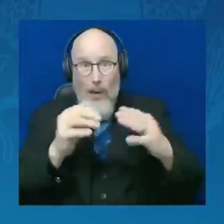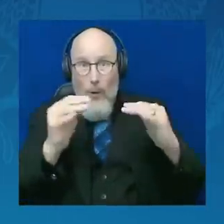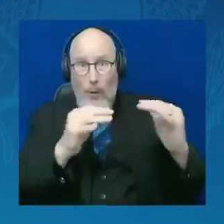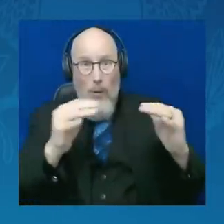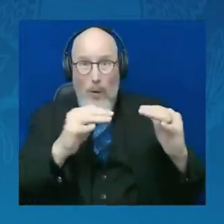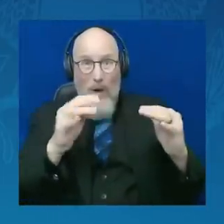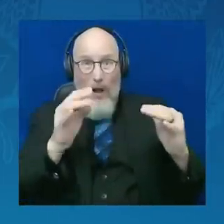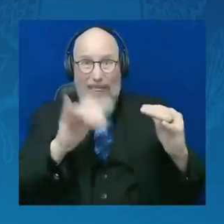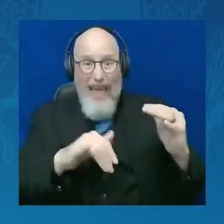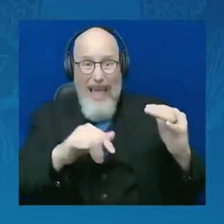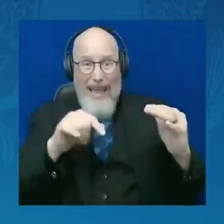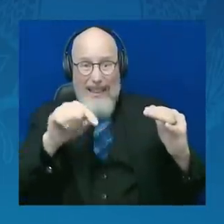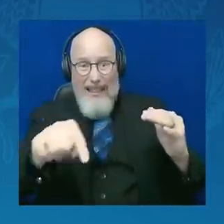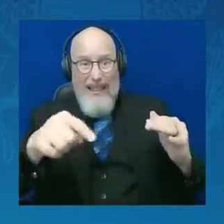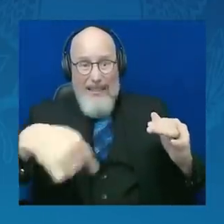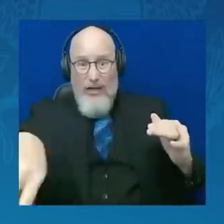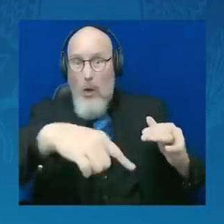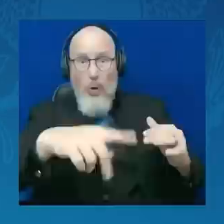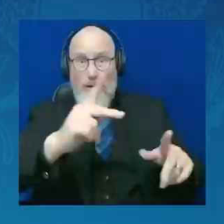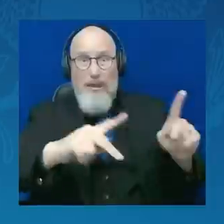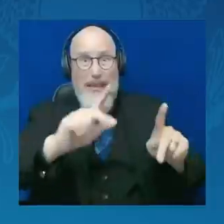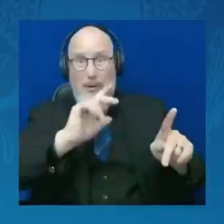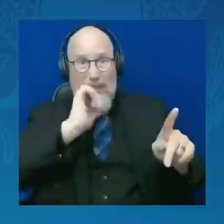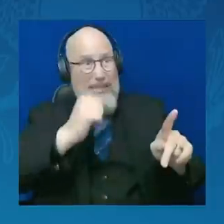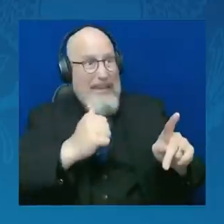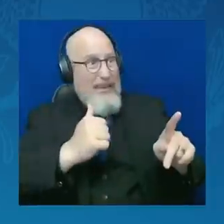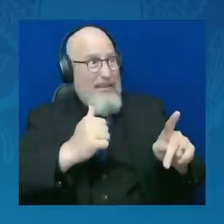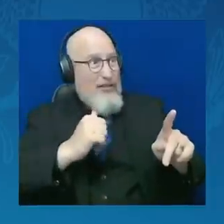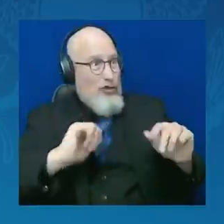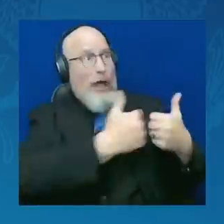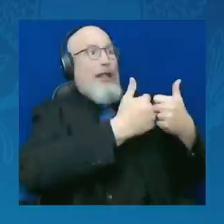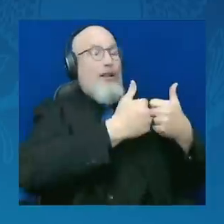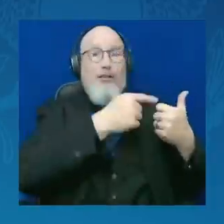where a powerful country is trying to take over